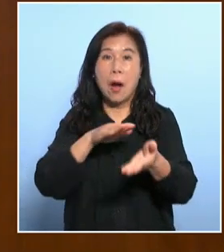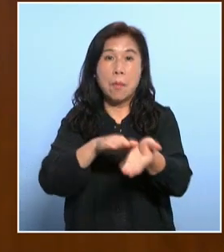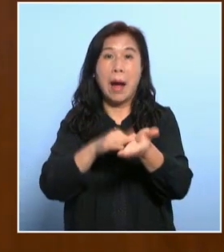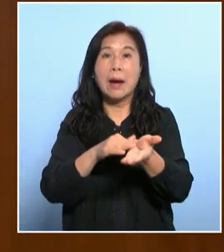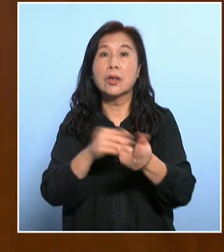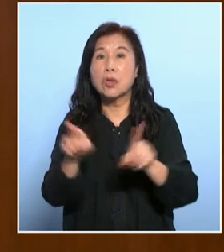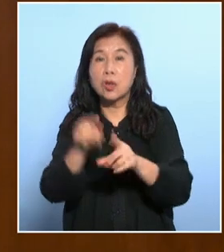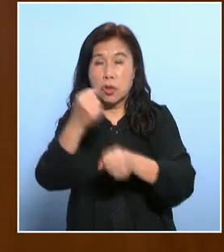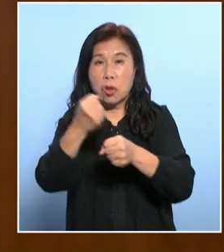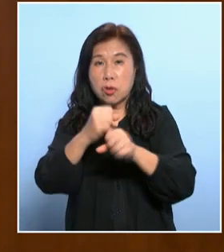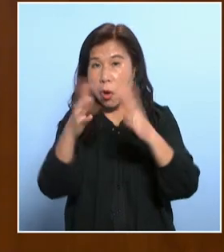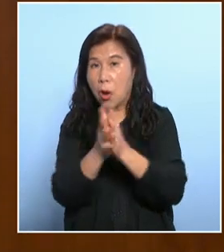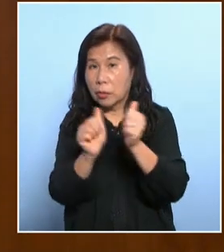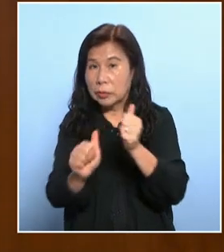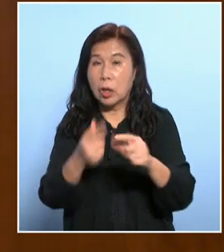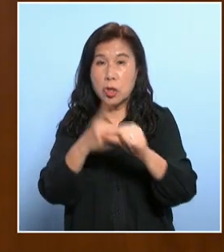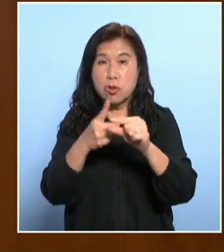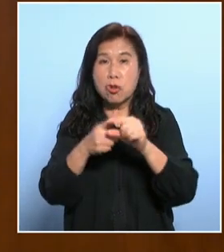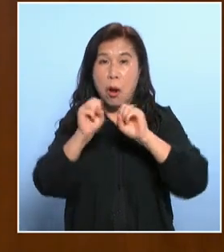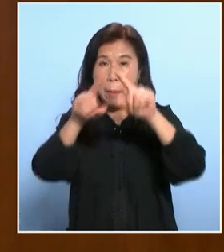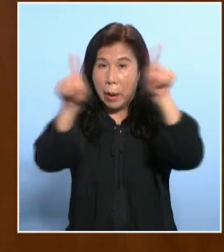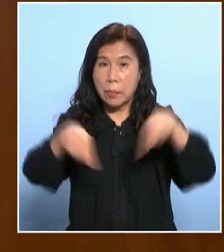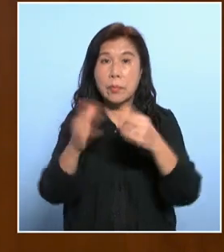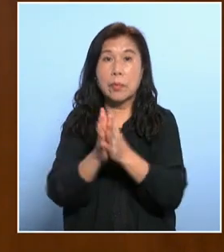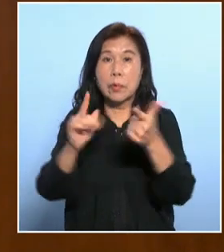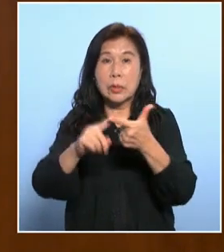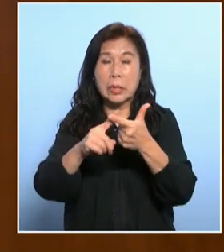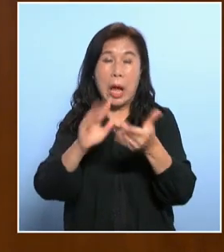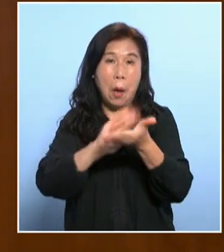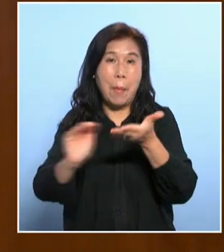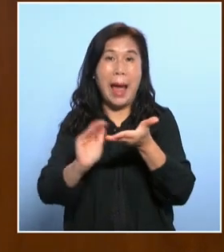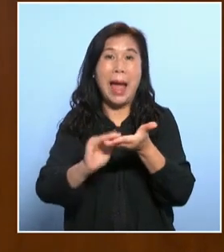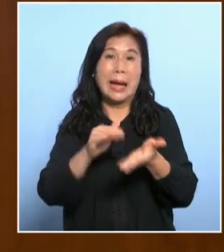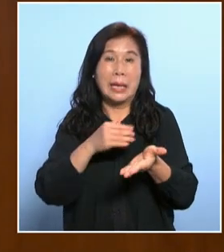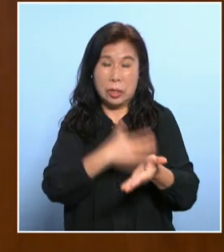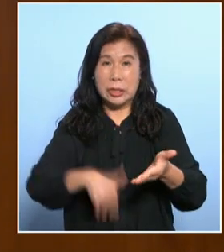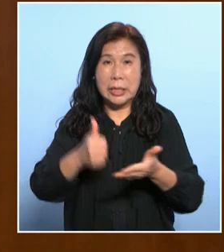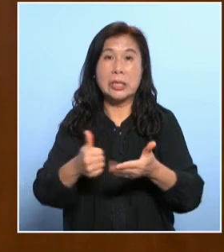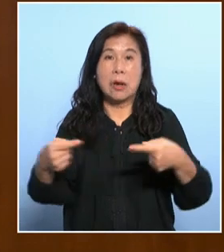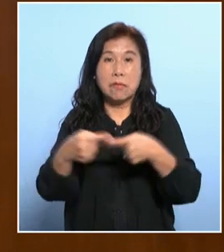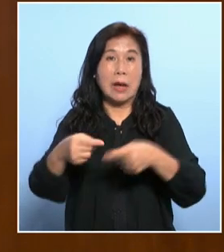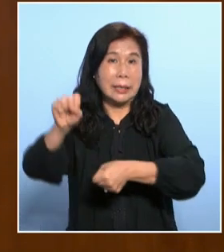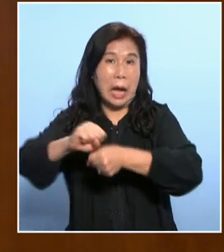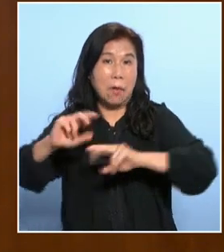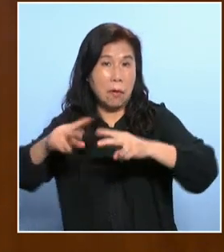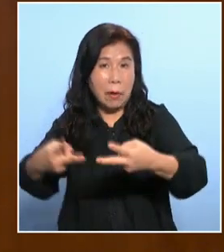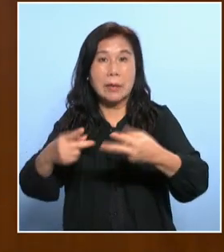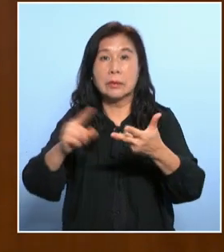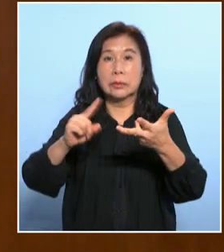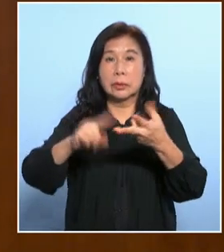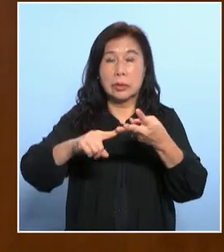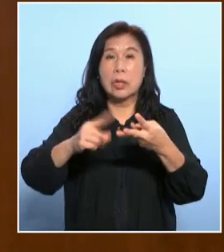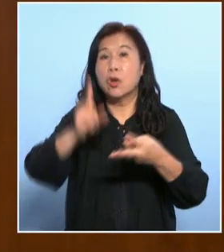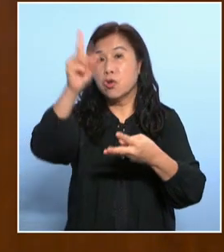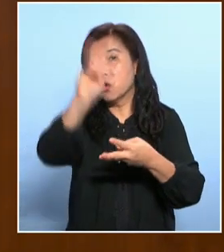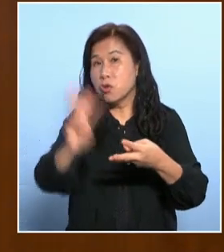interim report of the working group on the oral health and dental care. Second, e-health plus development. And